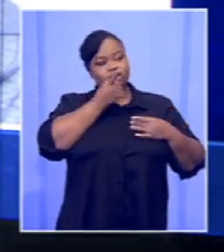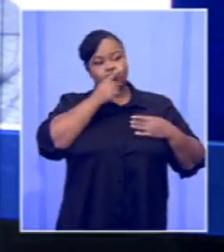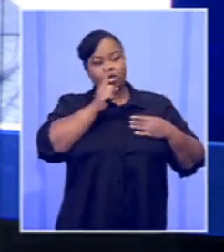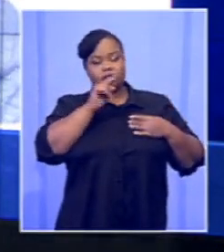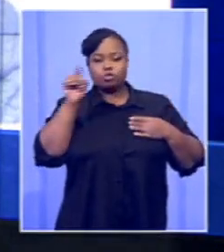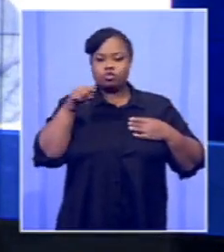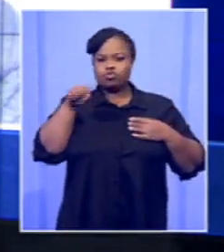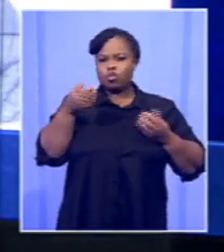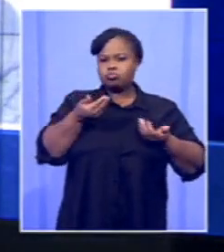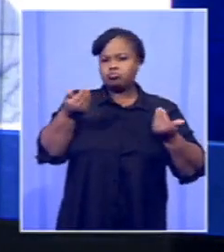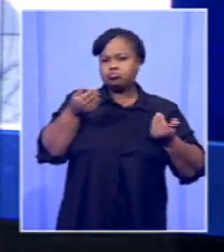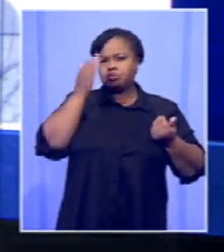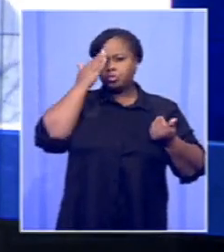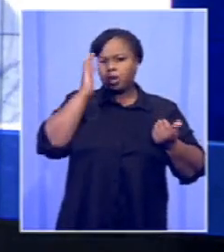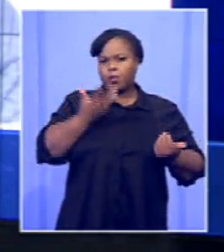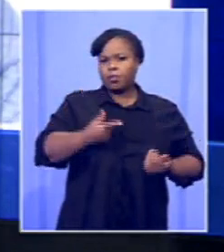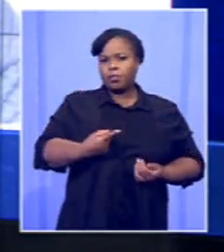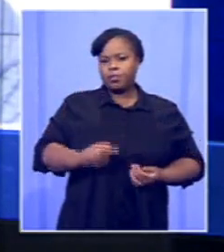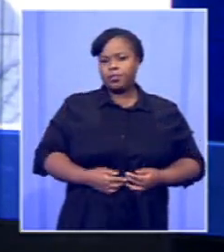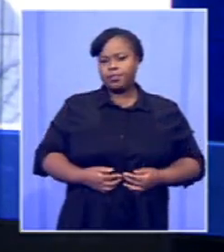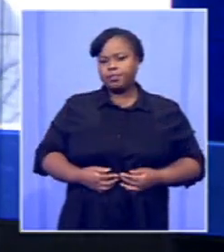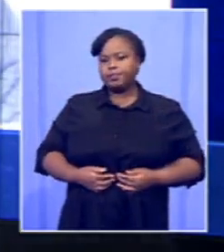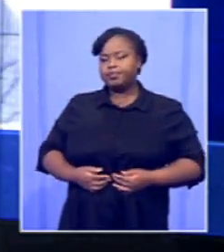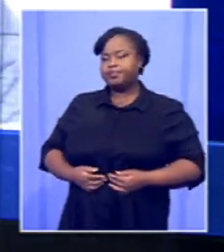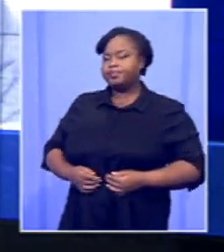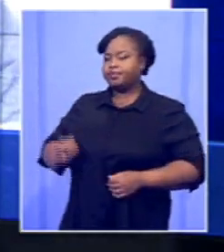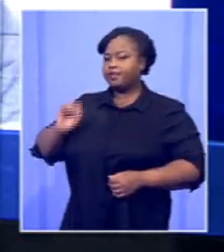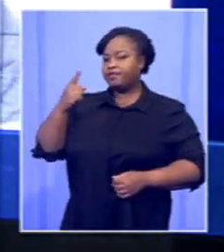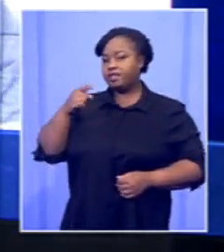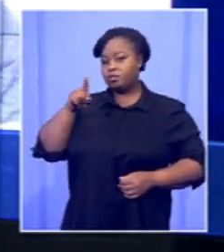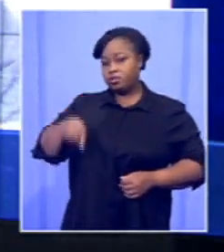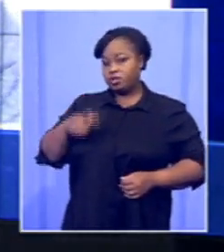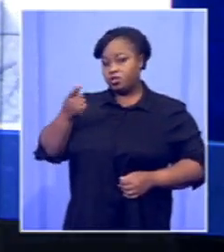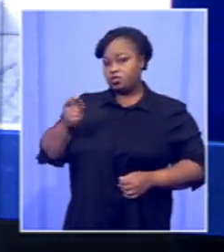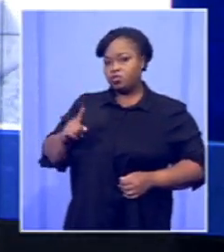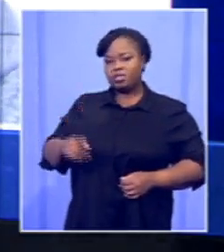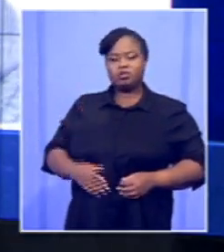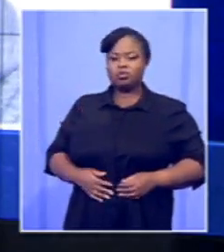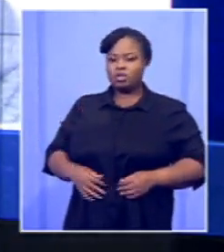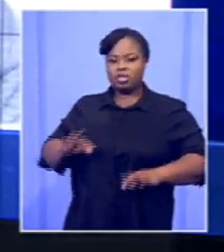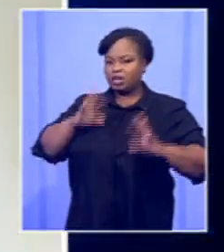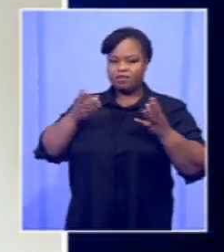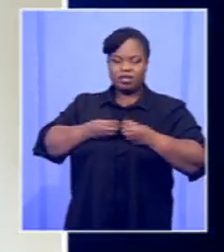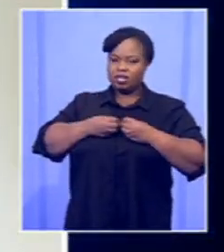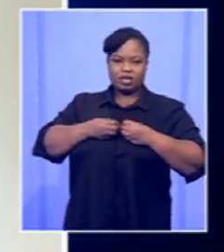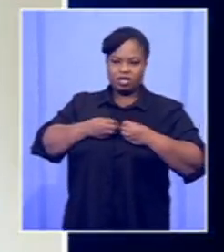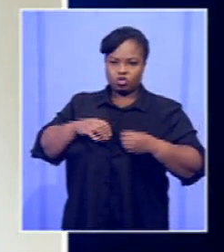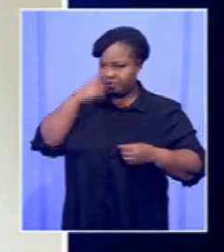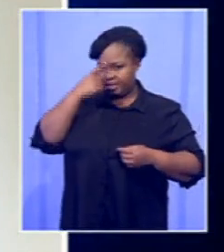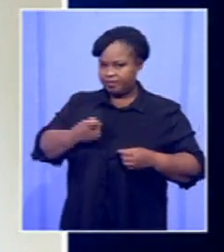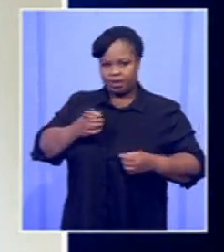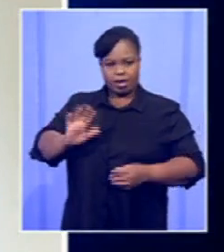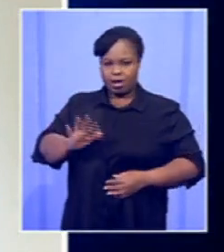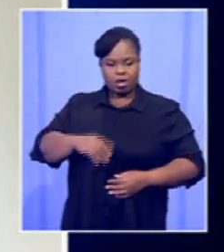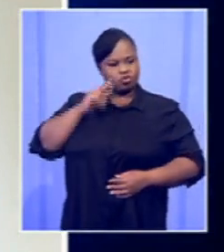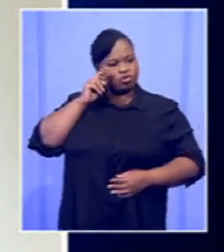and fiction? So, the first thing that people need to do is don't take everything at face value. Look at the